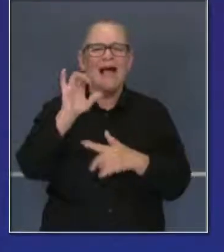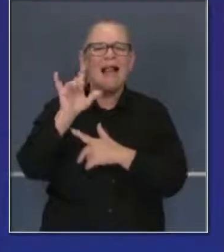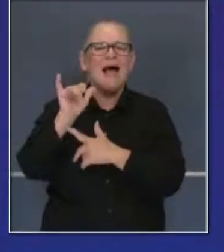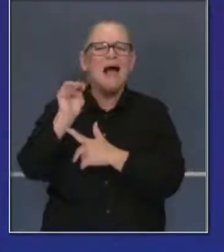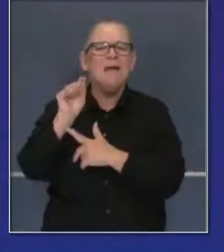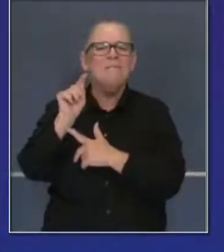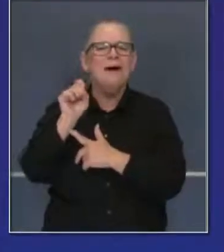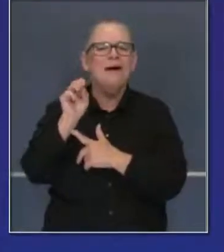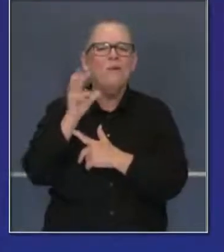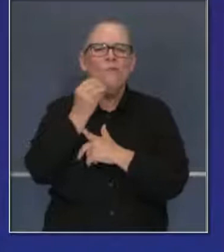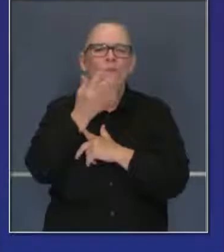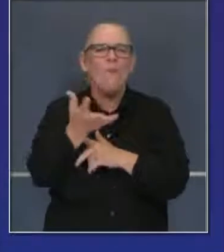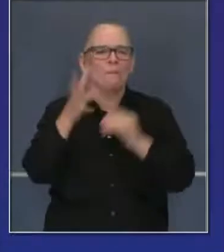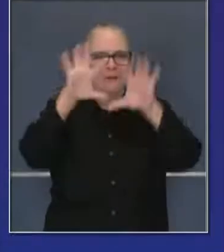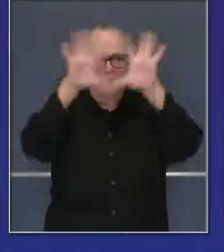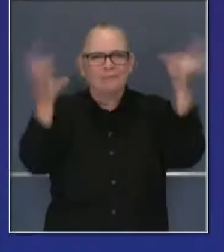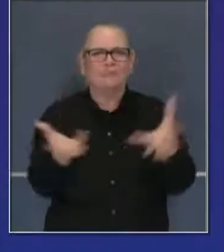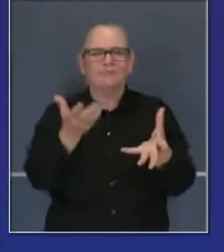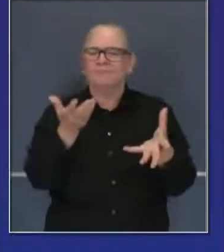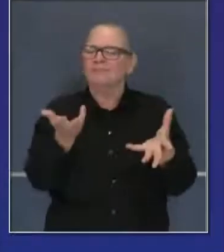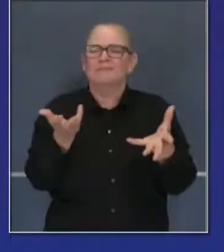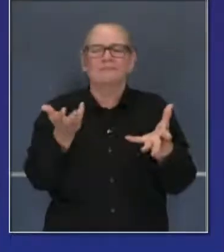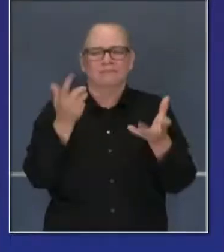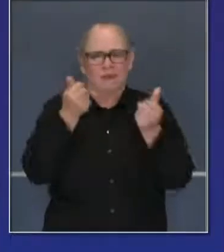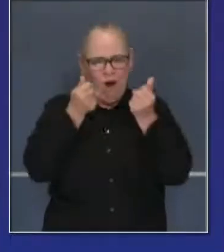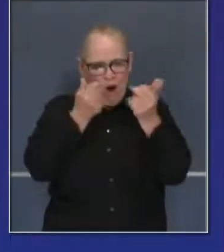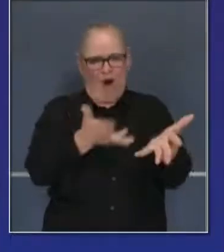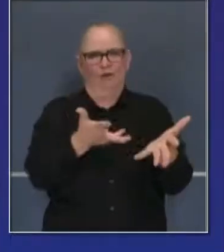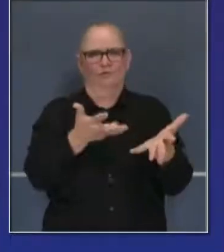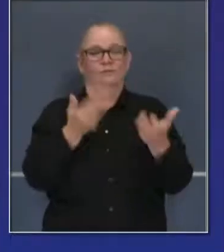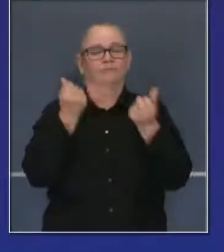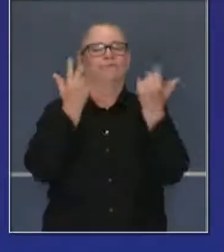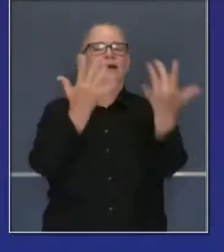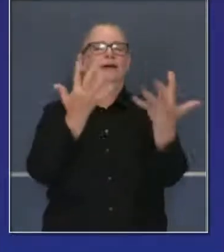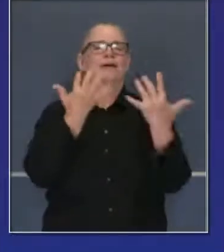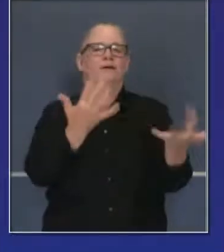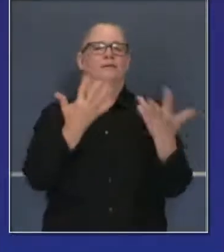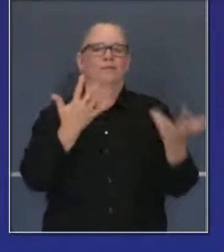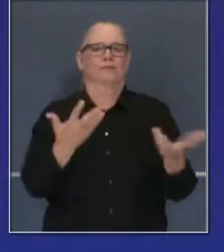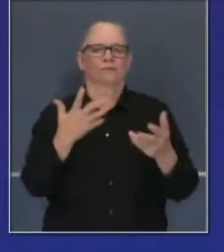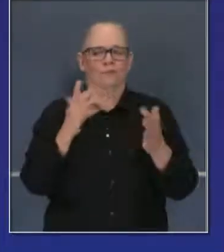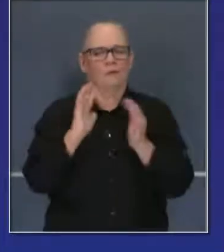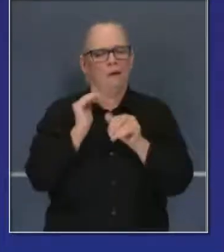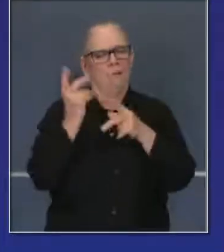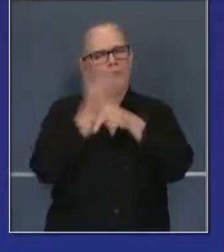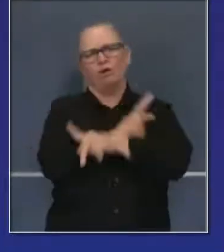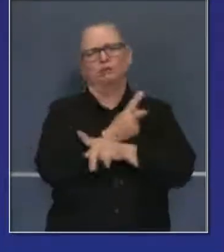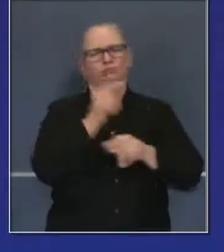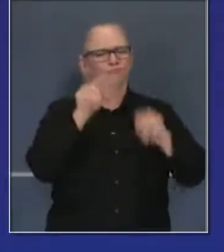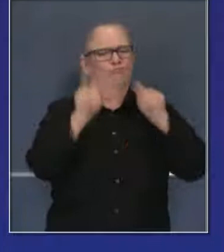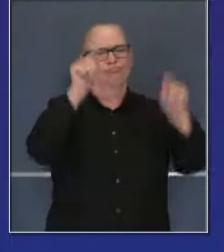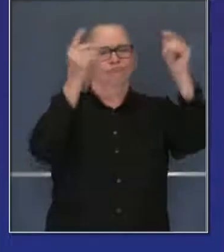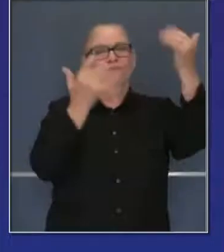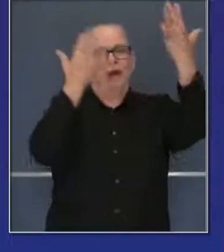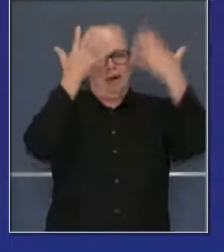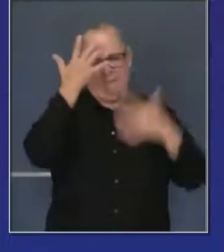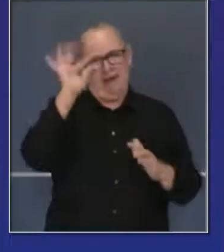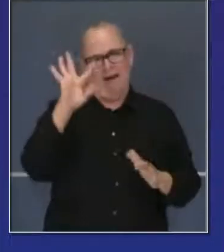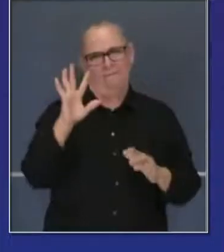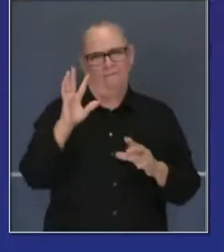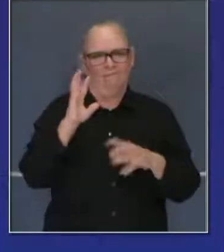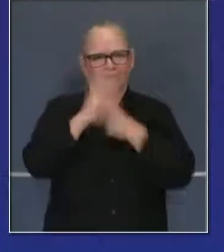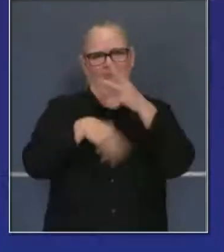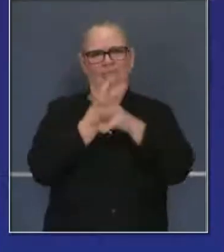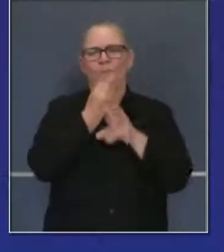activity-induced, climate-induced wildfire season. I made this crystal clear 2 days ago when President Trump was out here in the